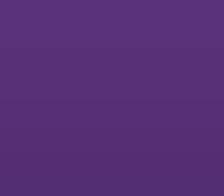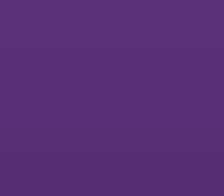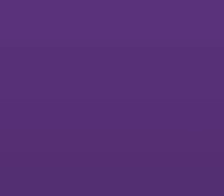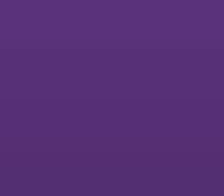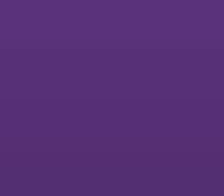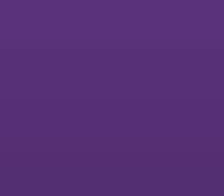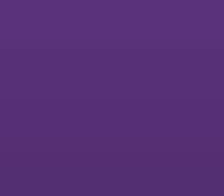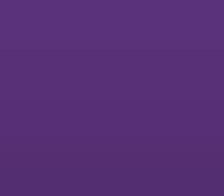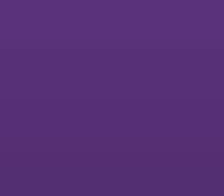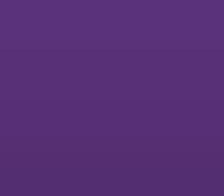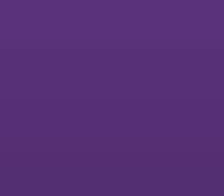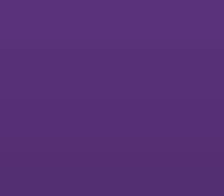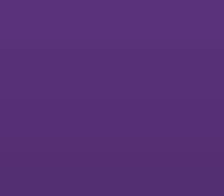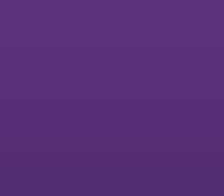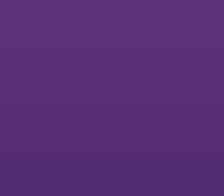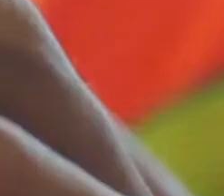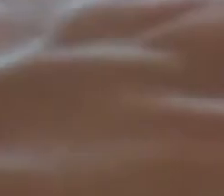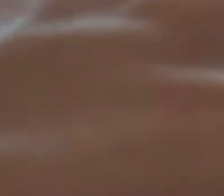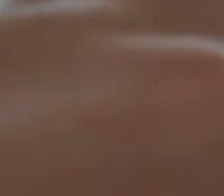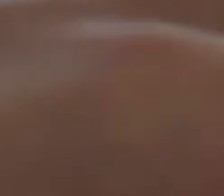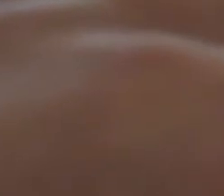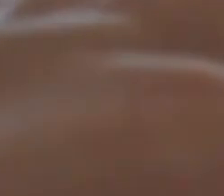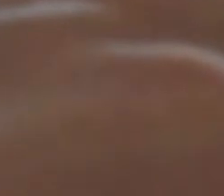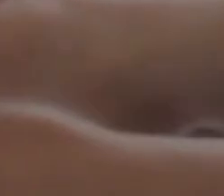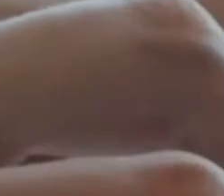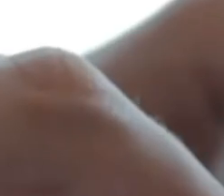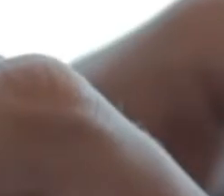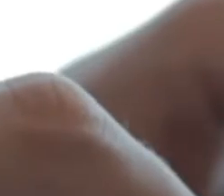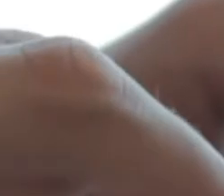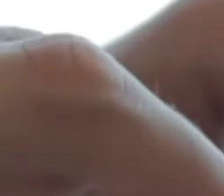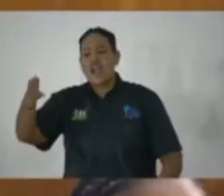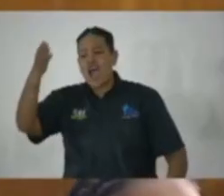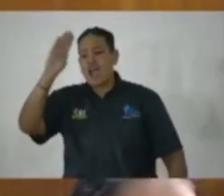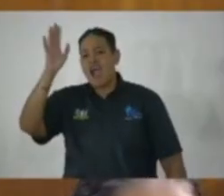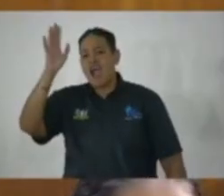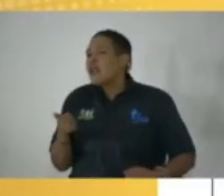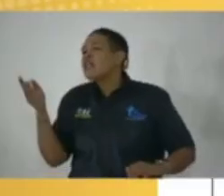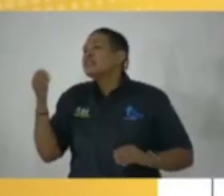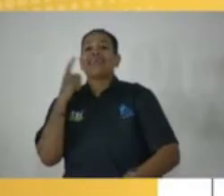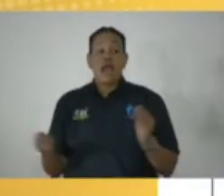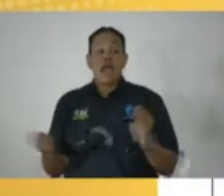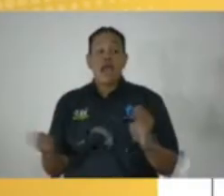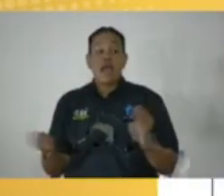We'll say advertisement when I come do that, you